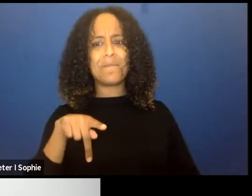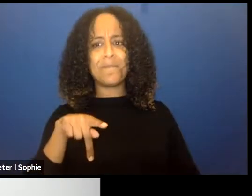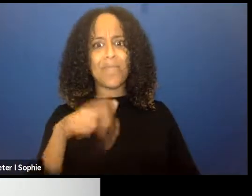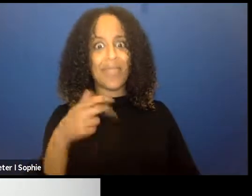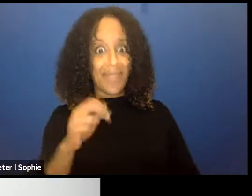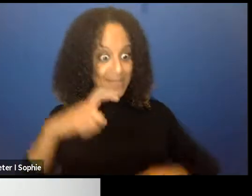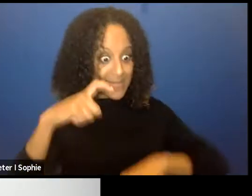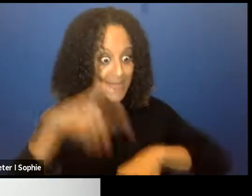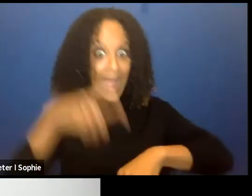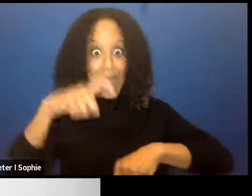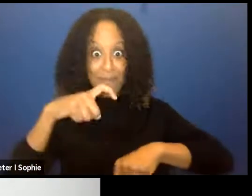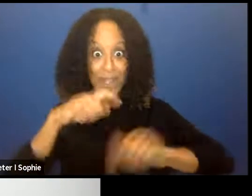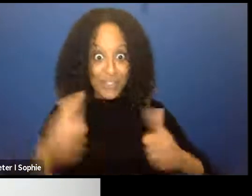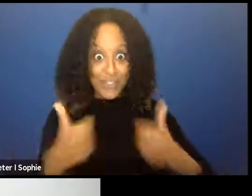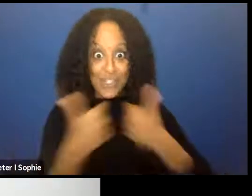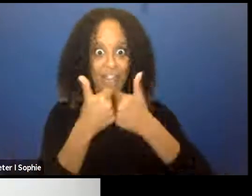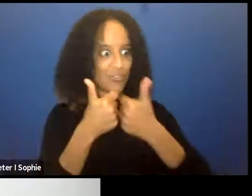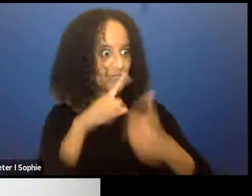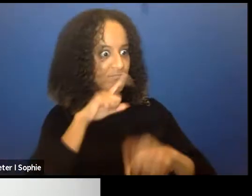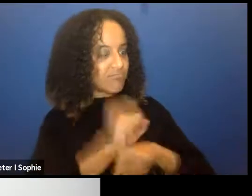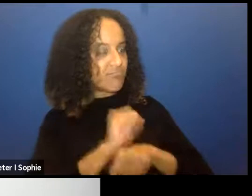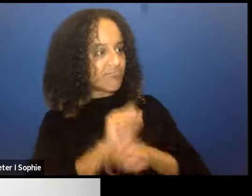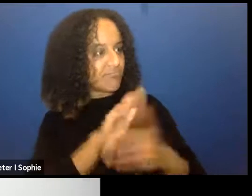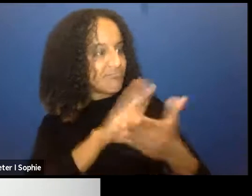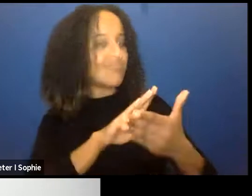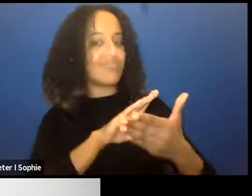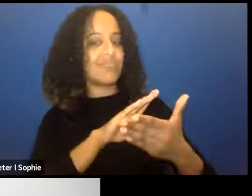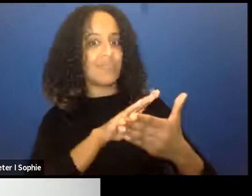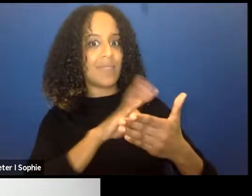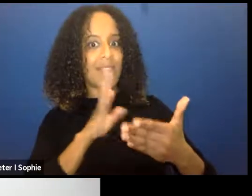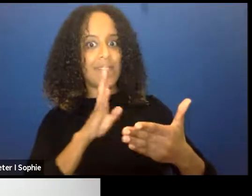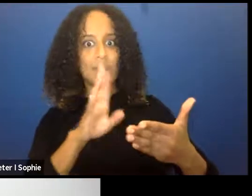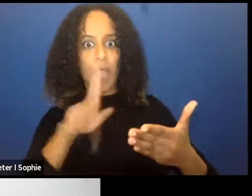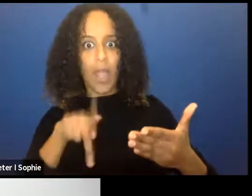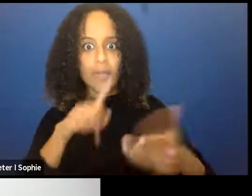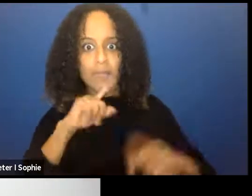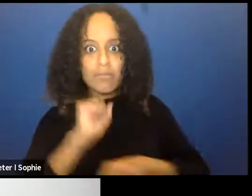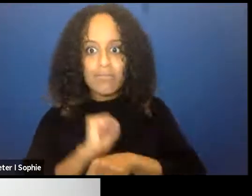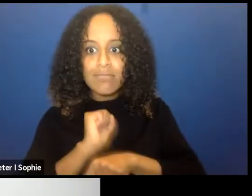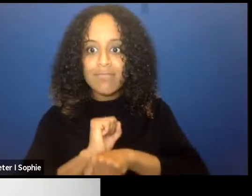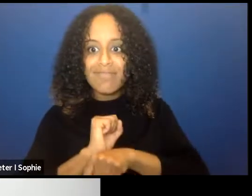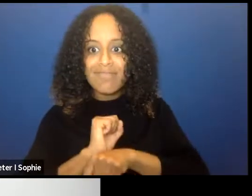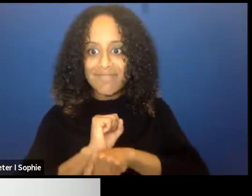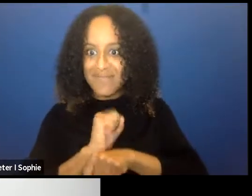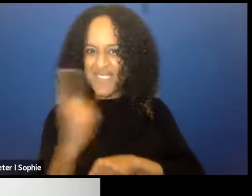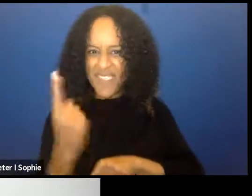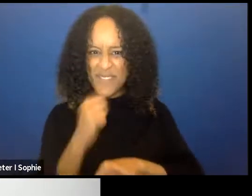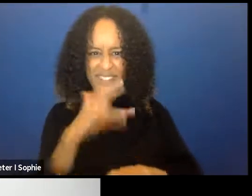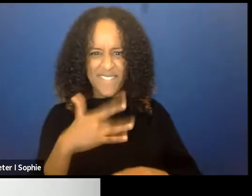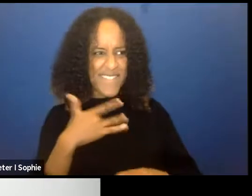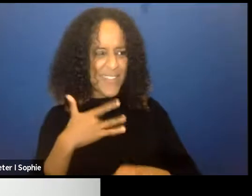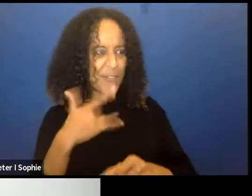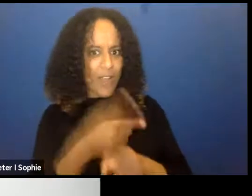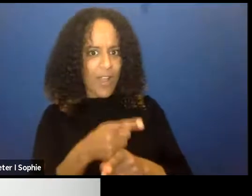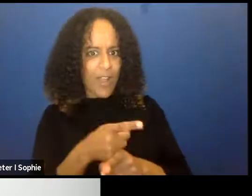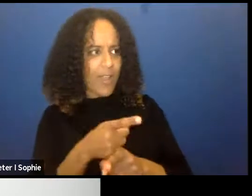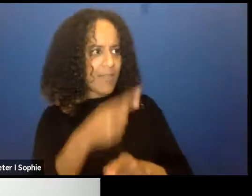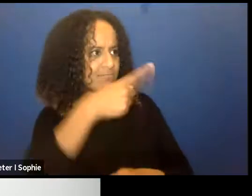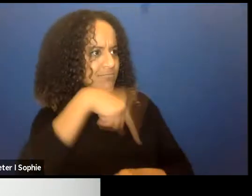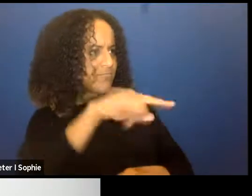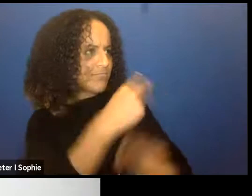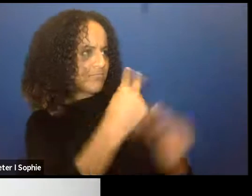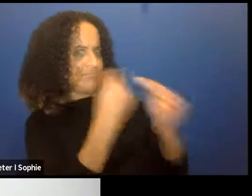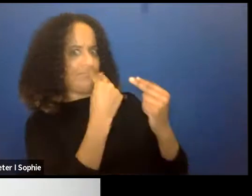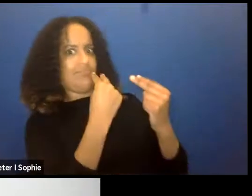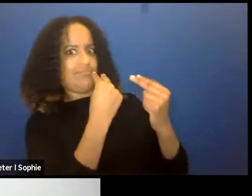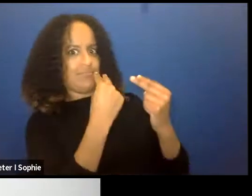when I do challenge the status quo, or I do speak up when something doesn't feel right, then I get kind of